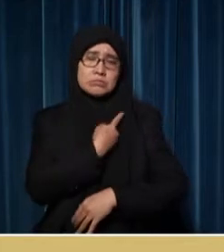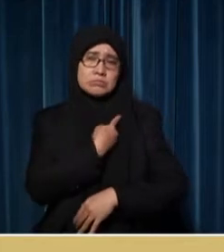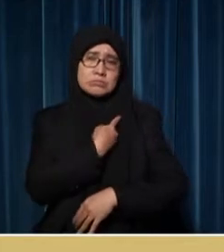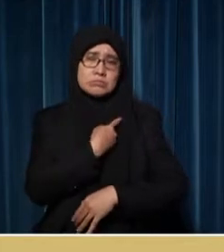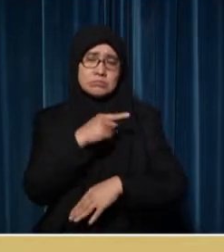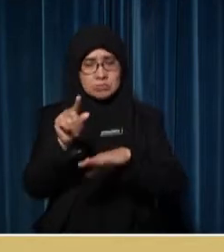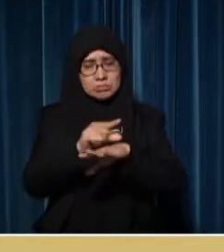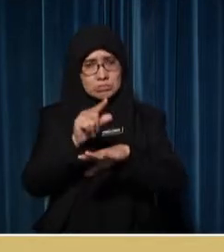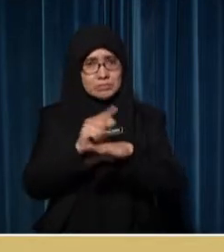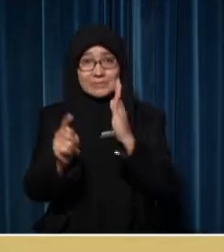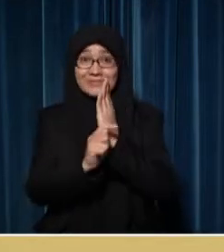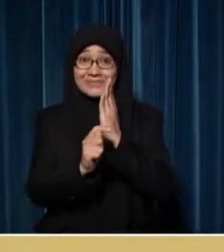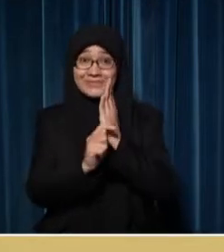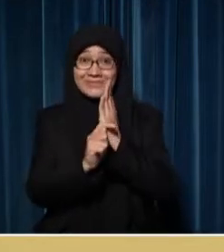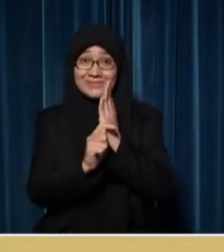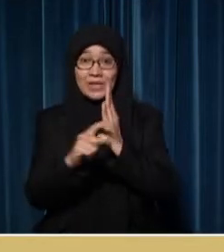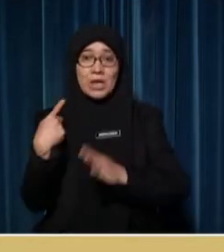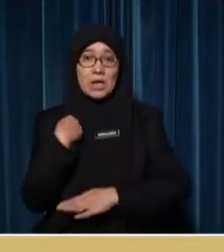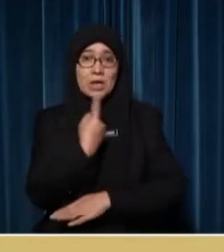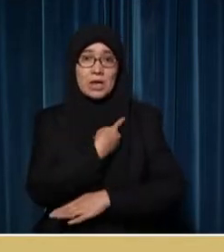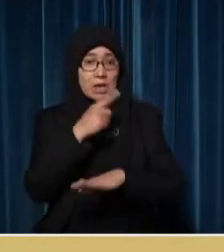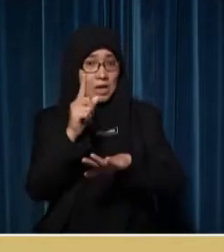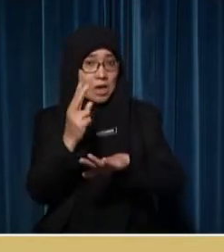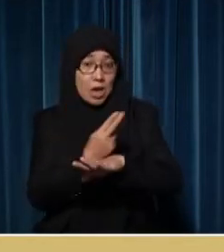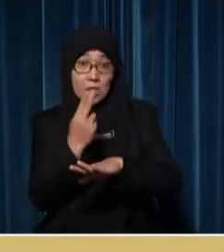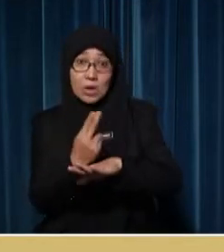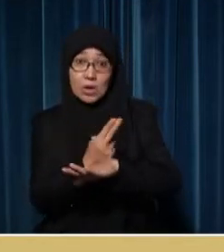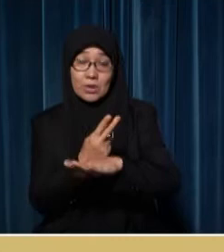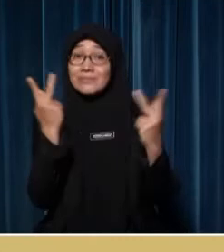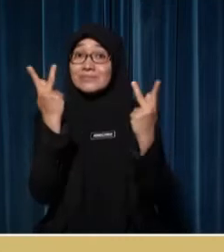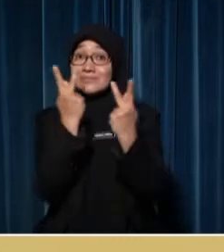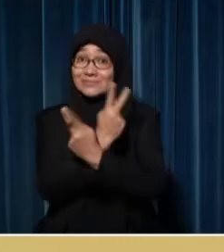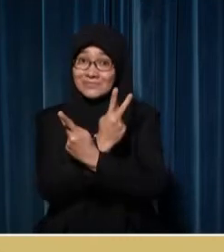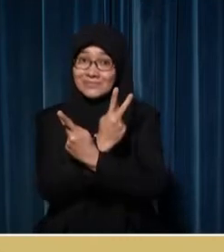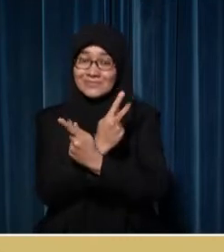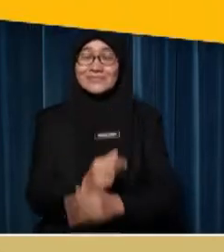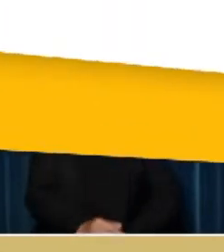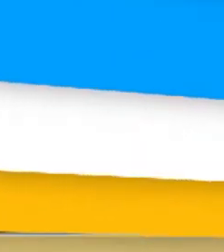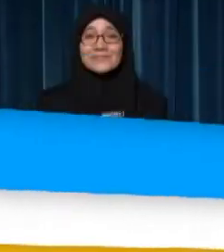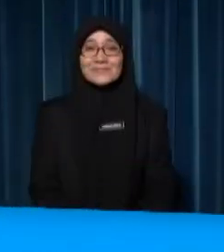let's write this equation using multiplication.